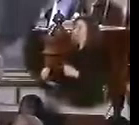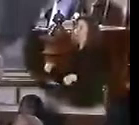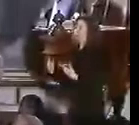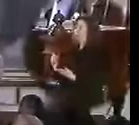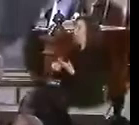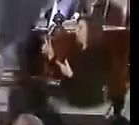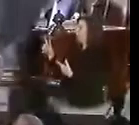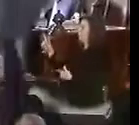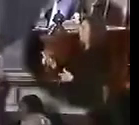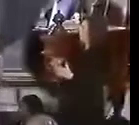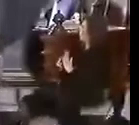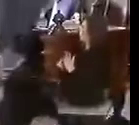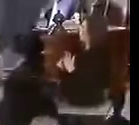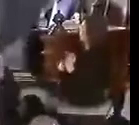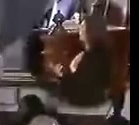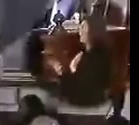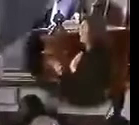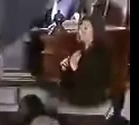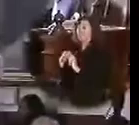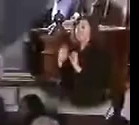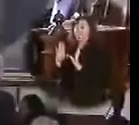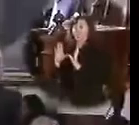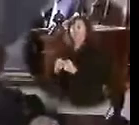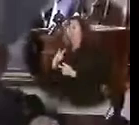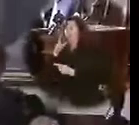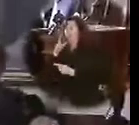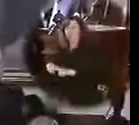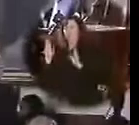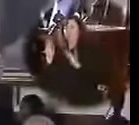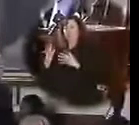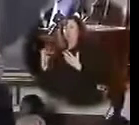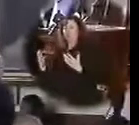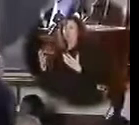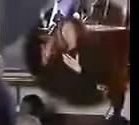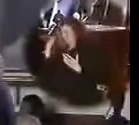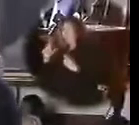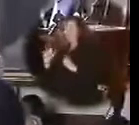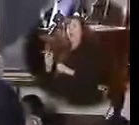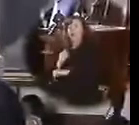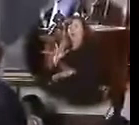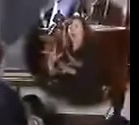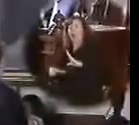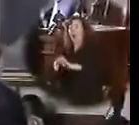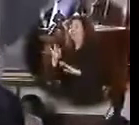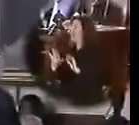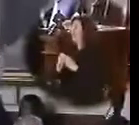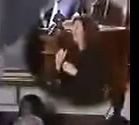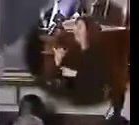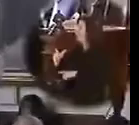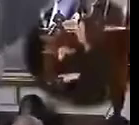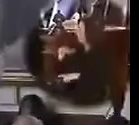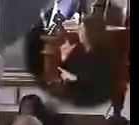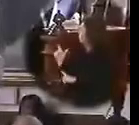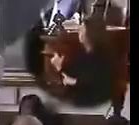do? It means that in committee you really don't have to pay attention too much, because you can get a bill out of committee if you know there's not 21 votes